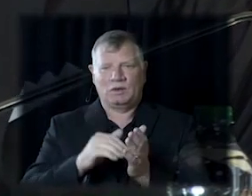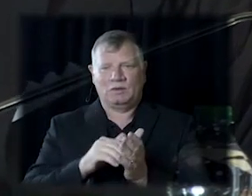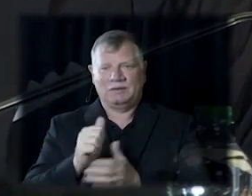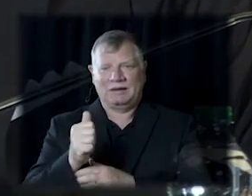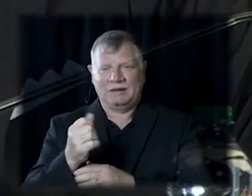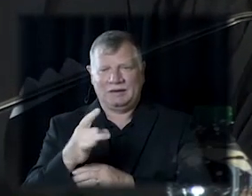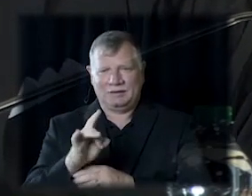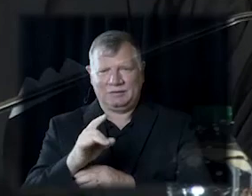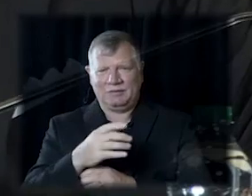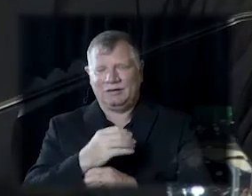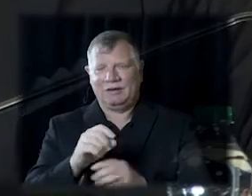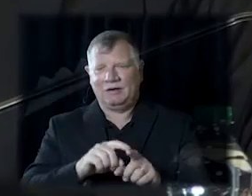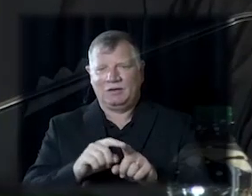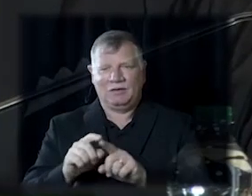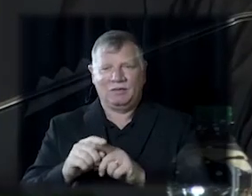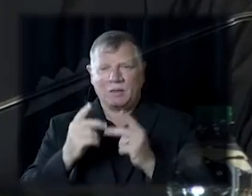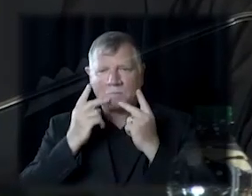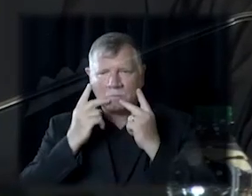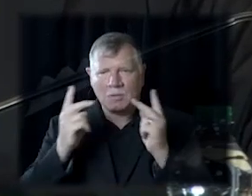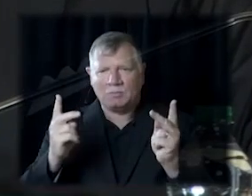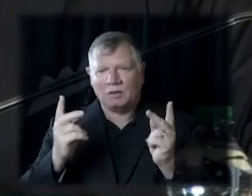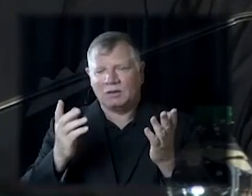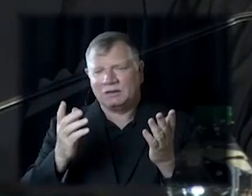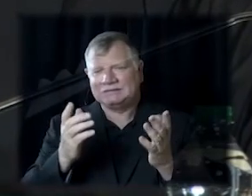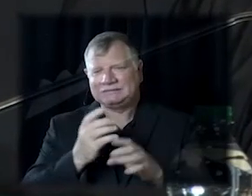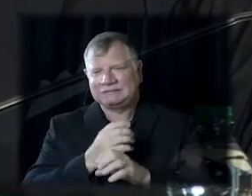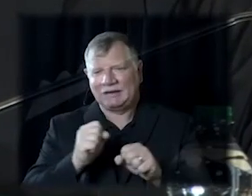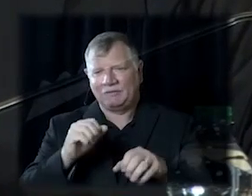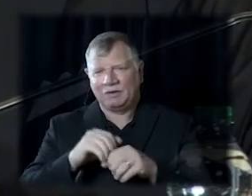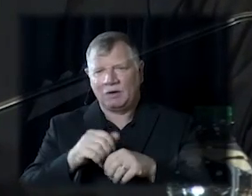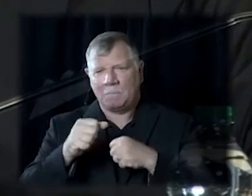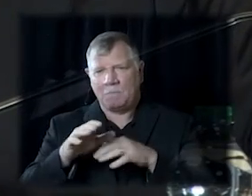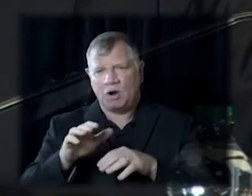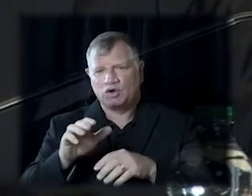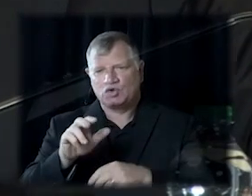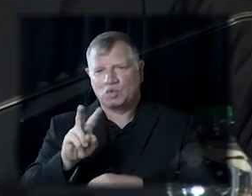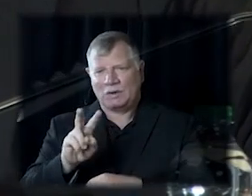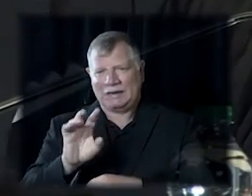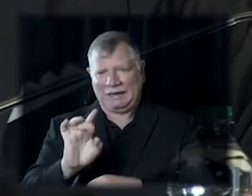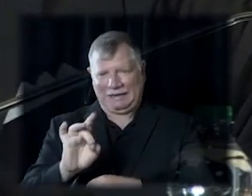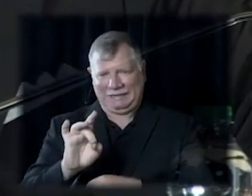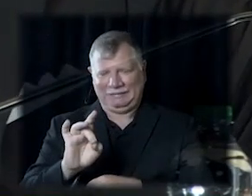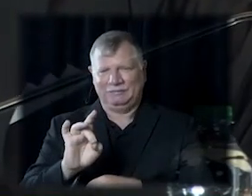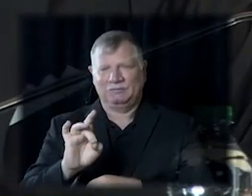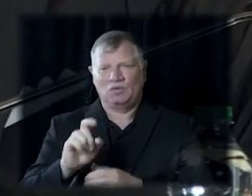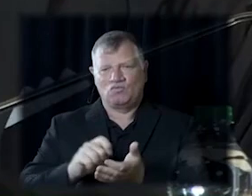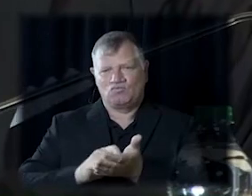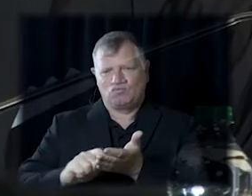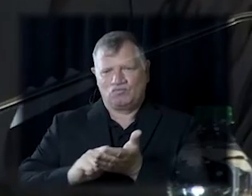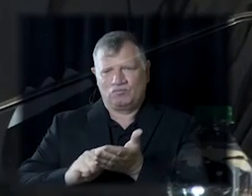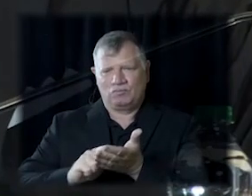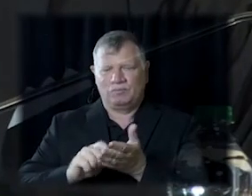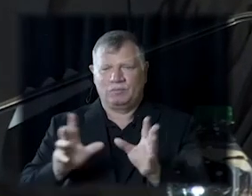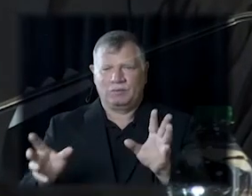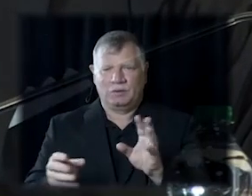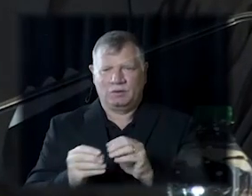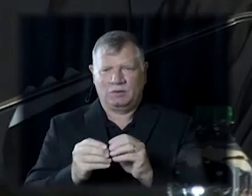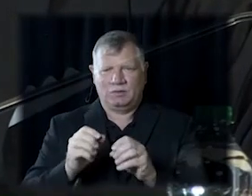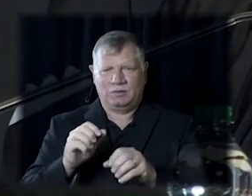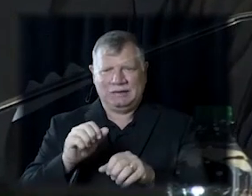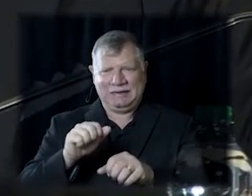board's public hearing on the Department of Public Safety executive session held on March 28th. The proposed minutes are included in